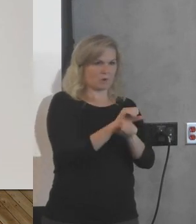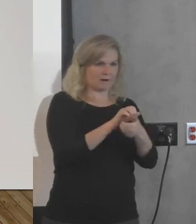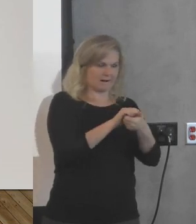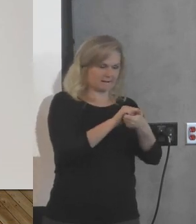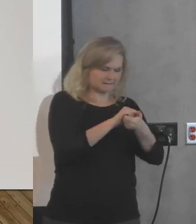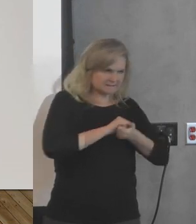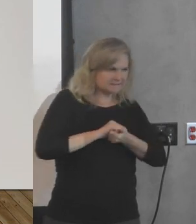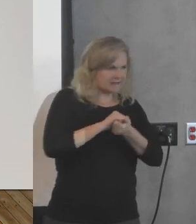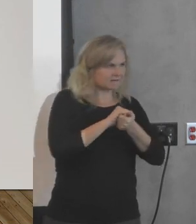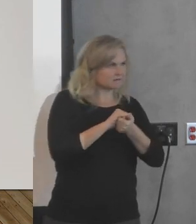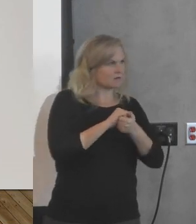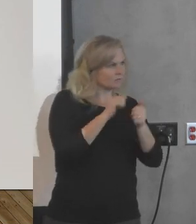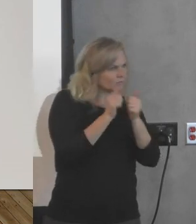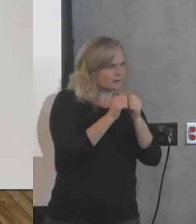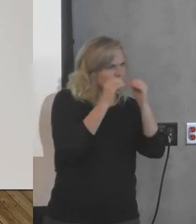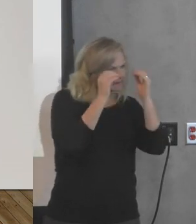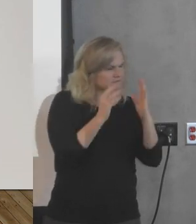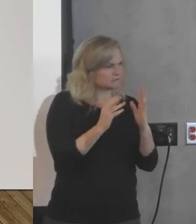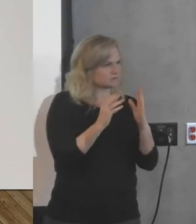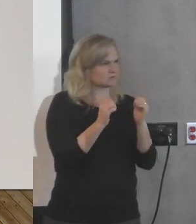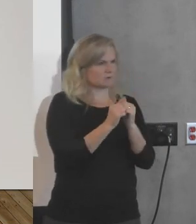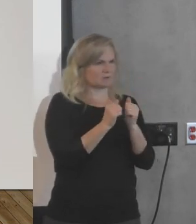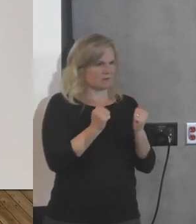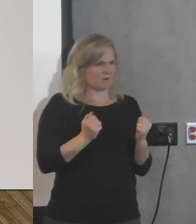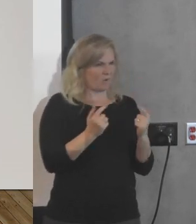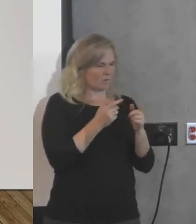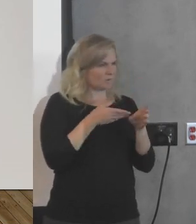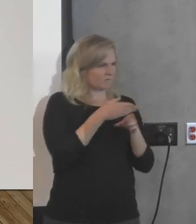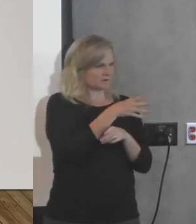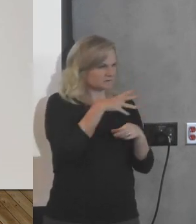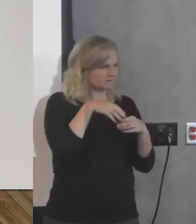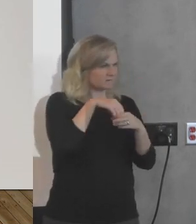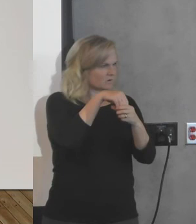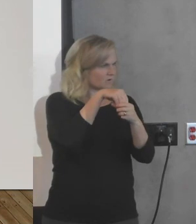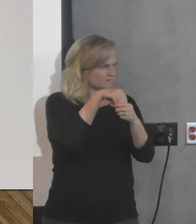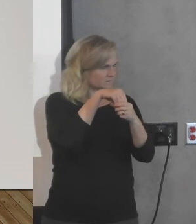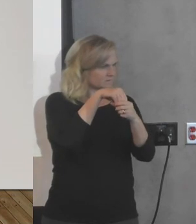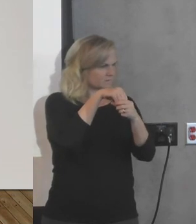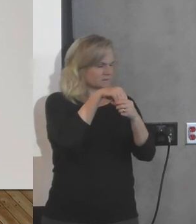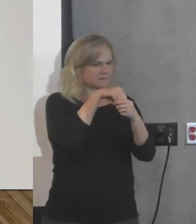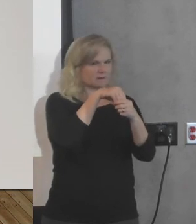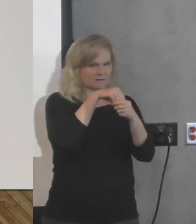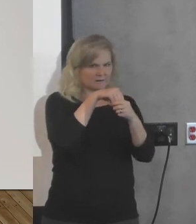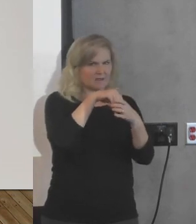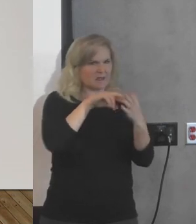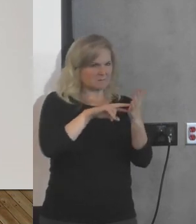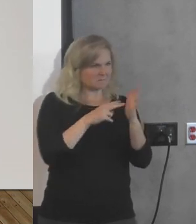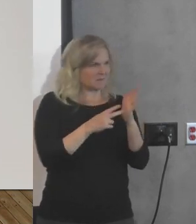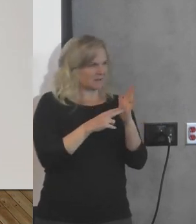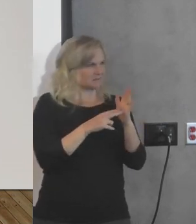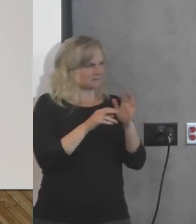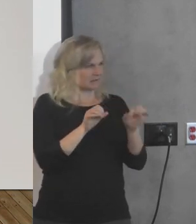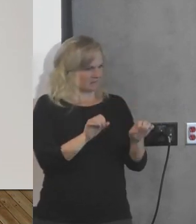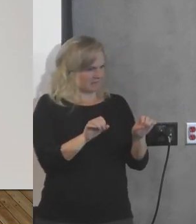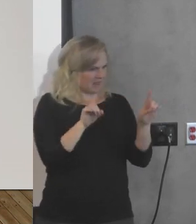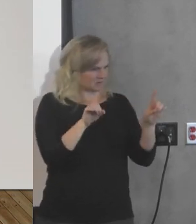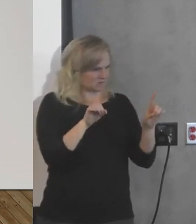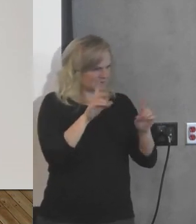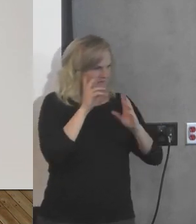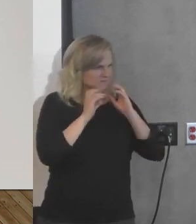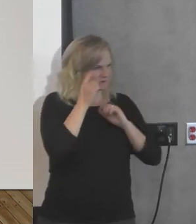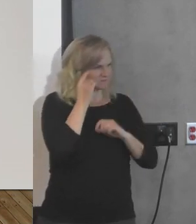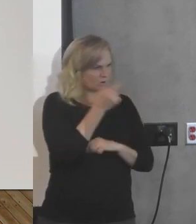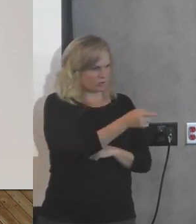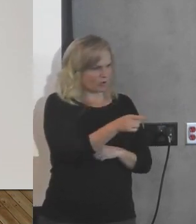the teacher, with all the professionals in the building, the better the educational experience for